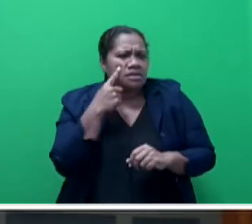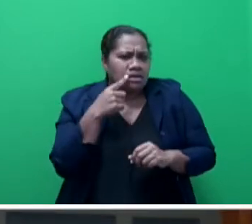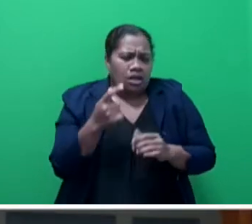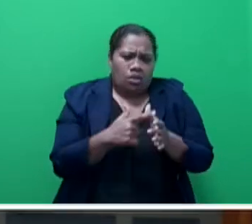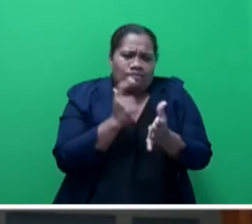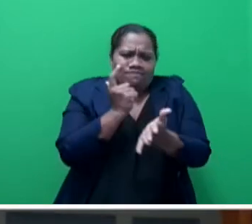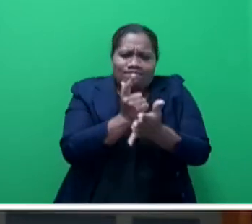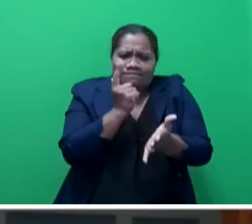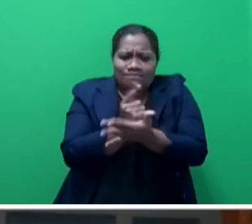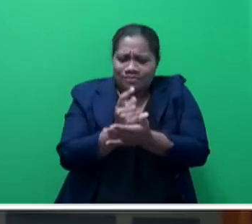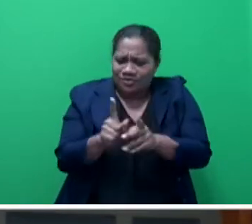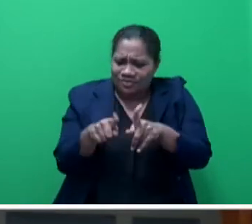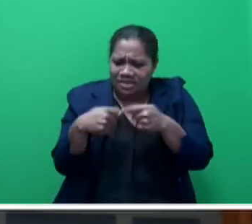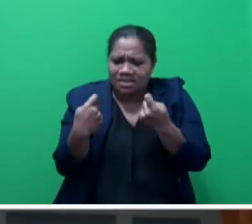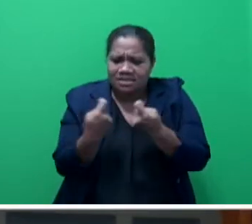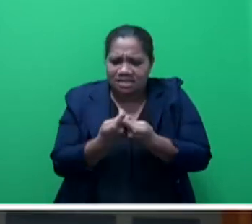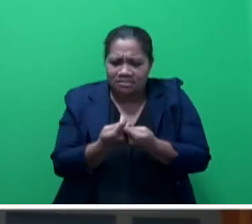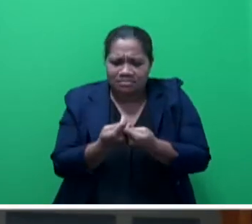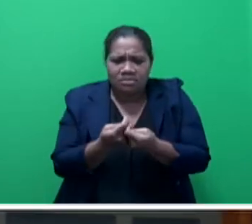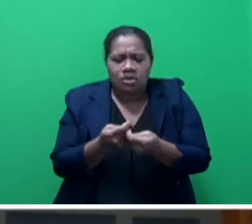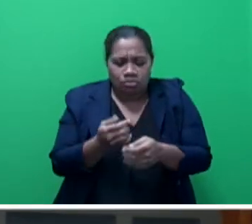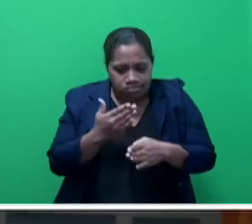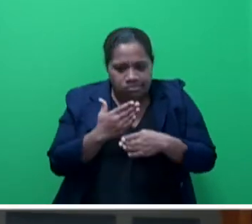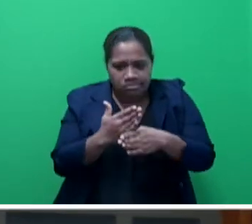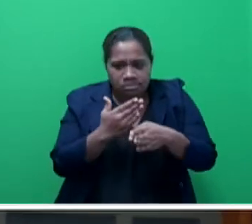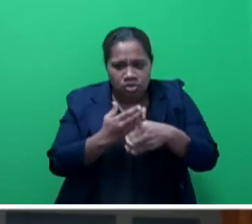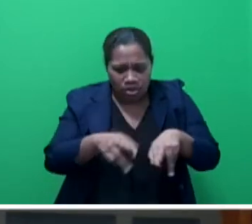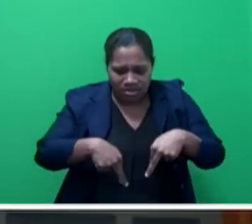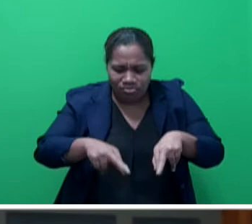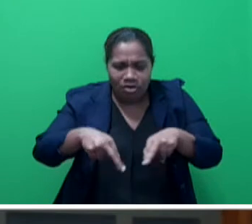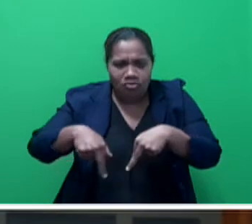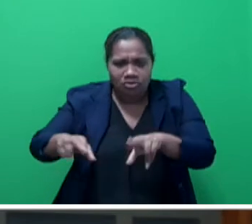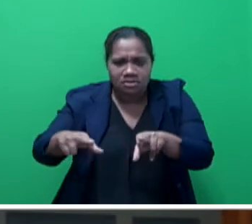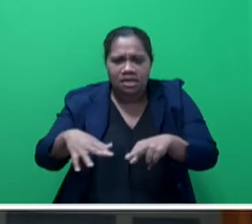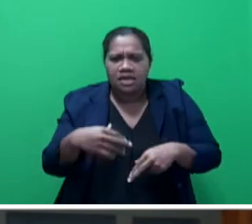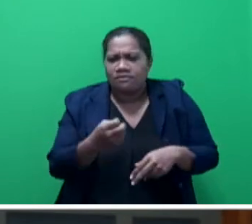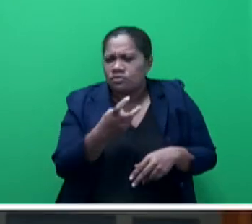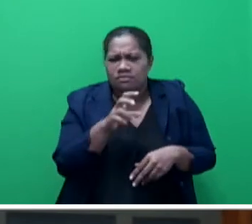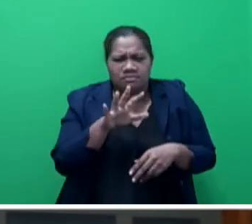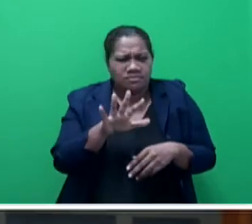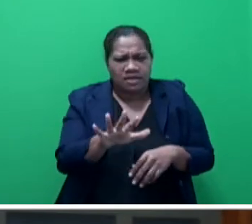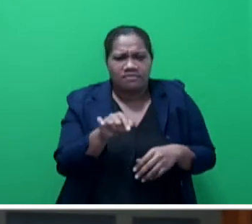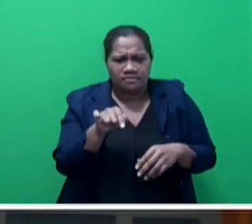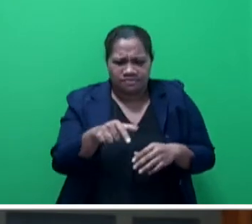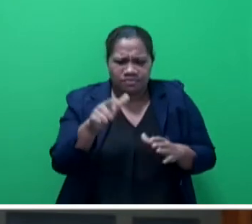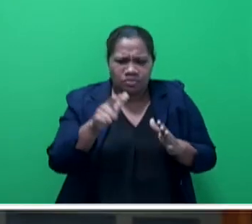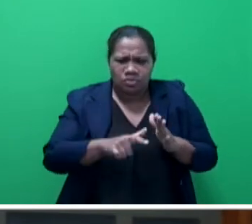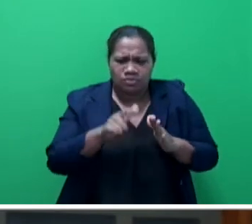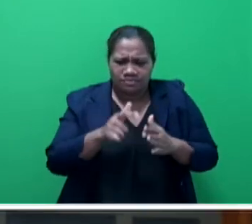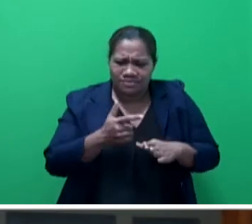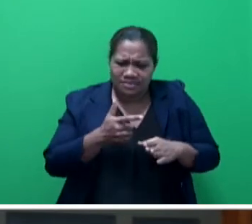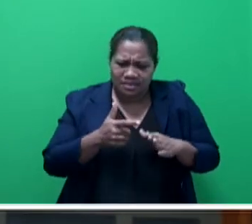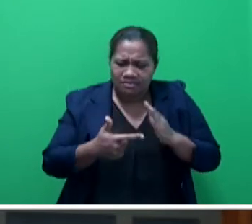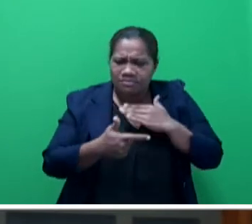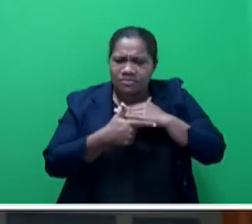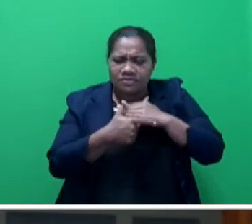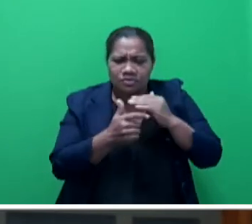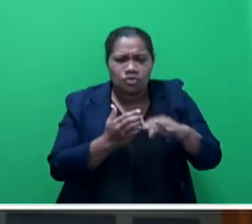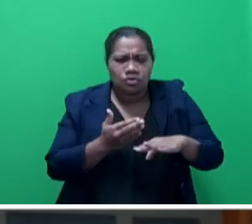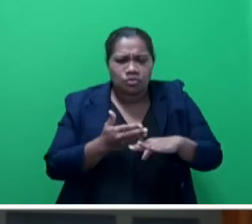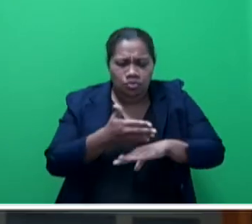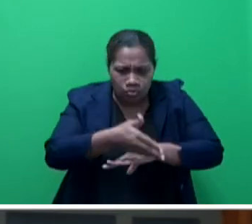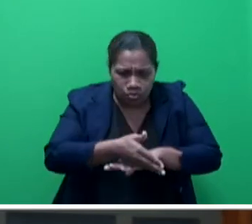reconstruction teams on site in the various roads. There are also 25 known problematic low-level crossings, which have been included